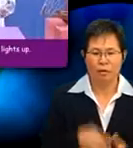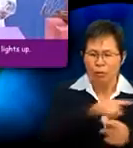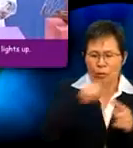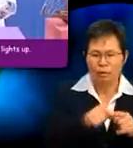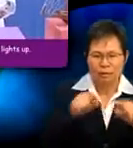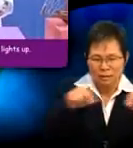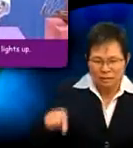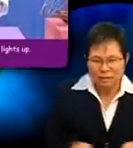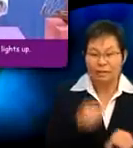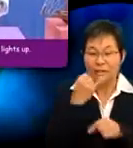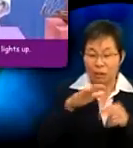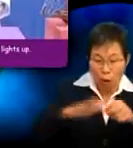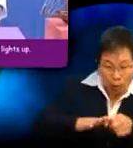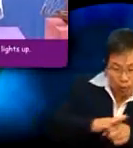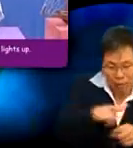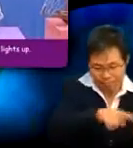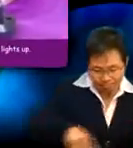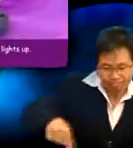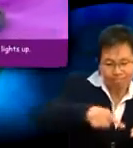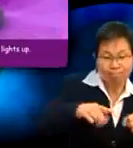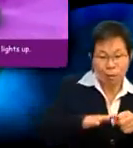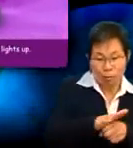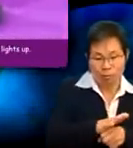When the circuit is complete,